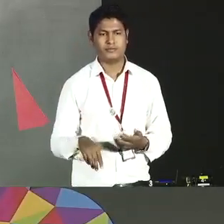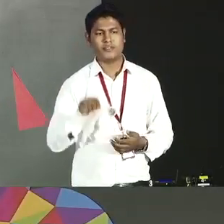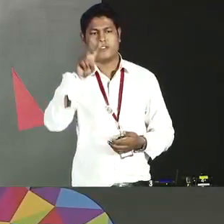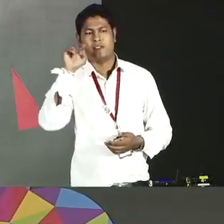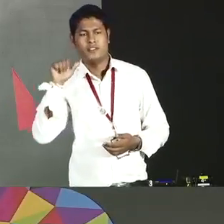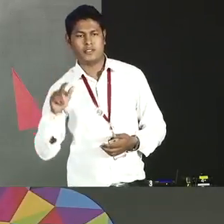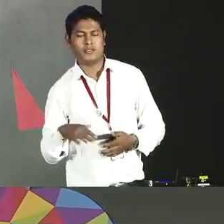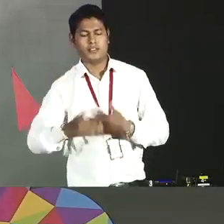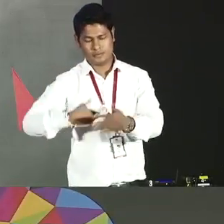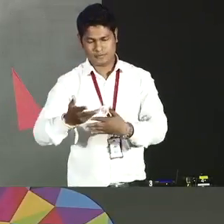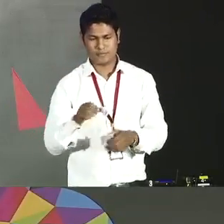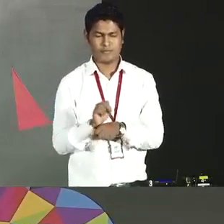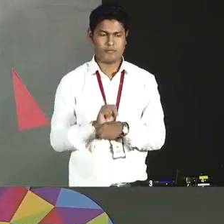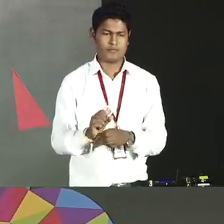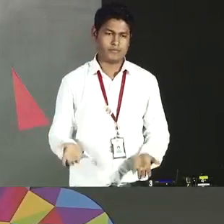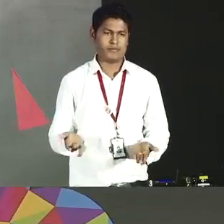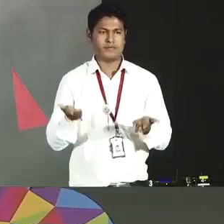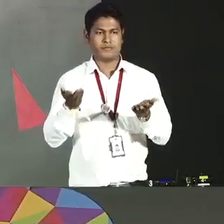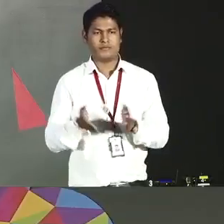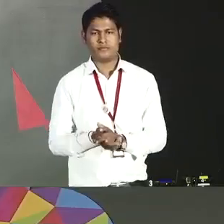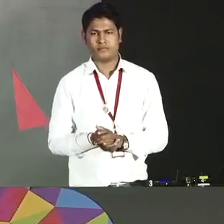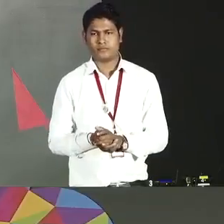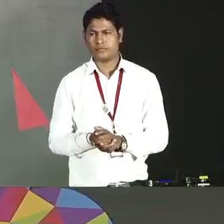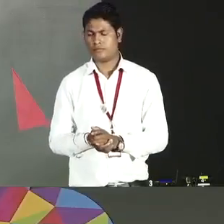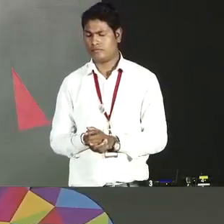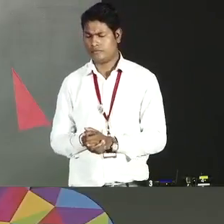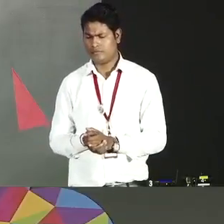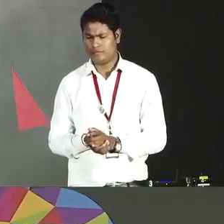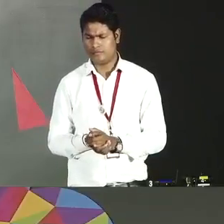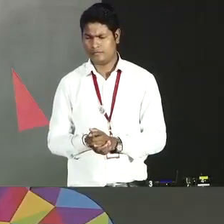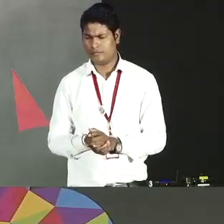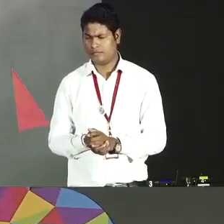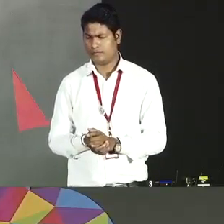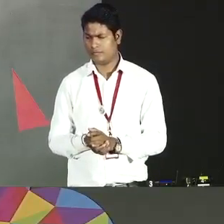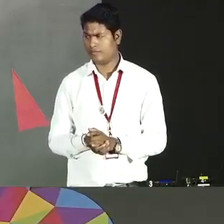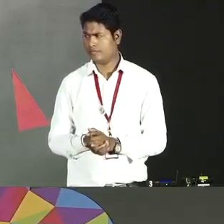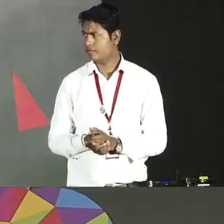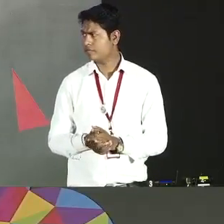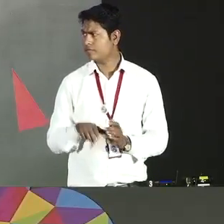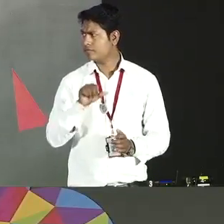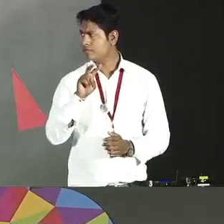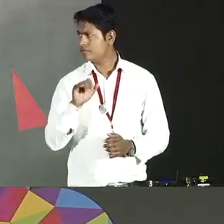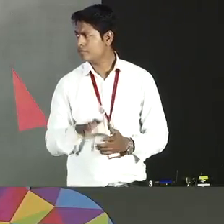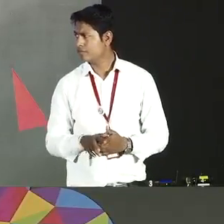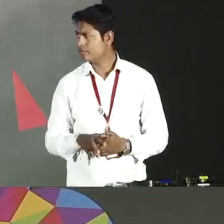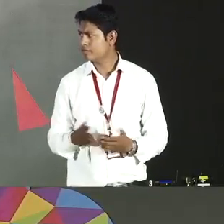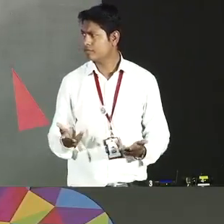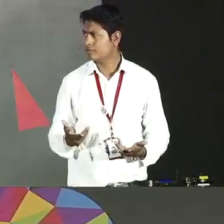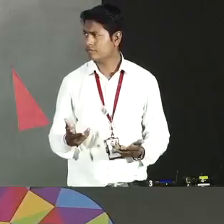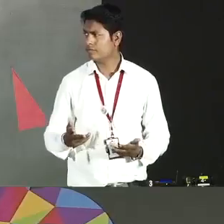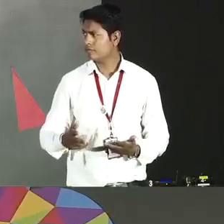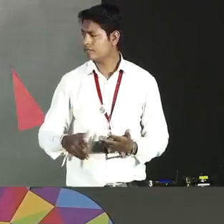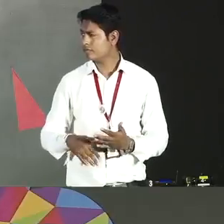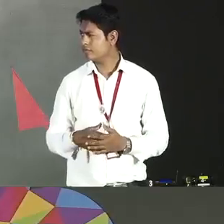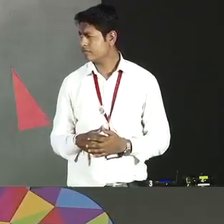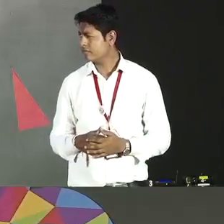kindergarten next year. And based on where she is today, Ava will be going to a mainstream kindergarten. She'll be going with the other kids in her